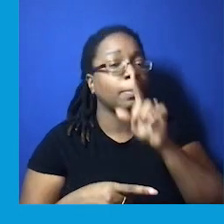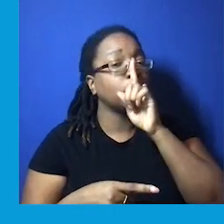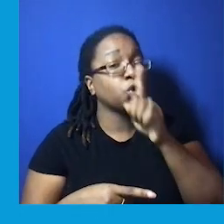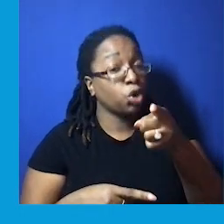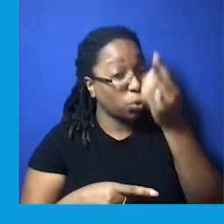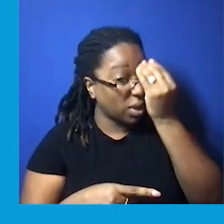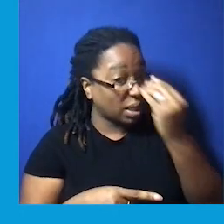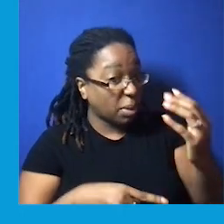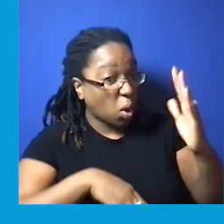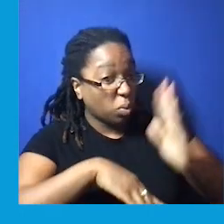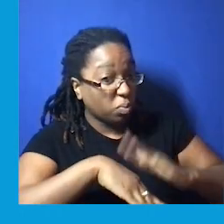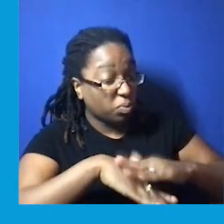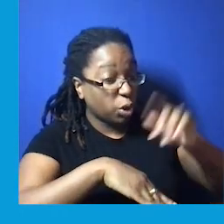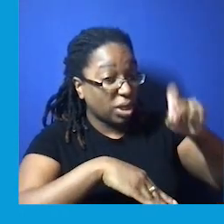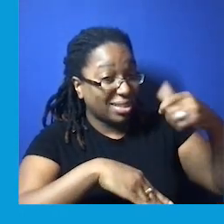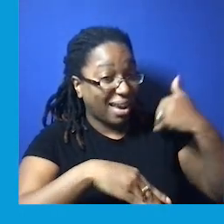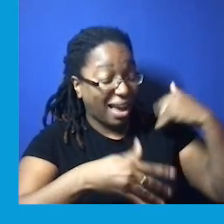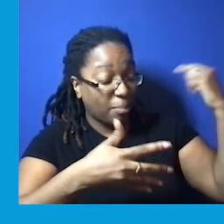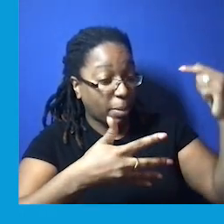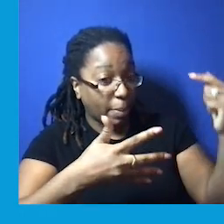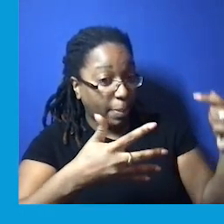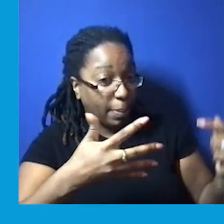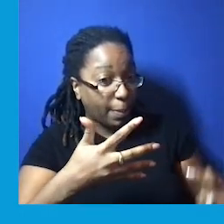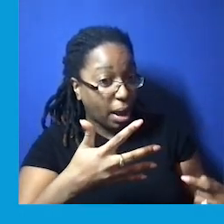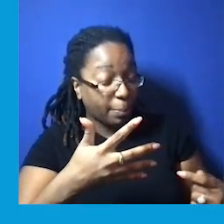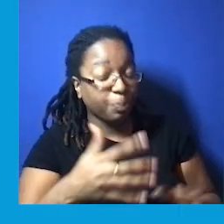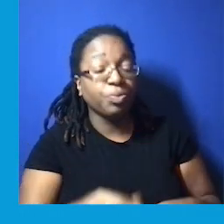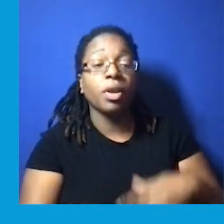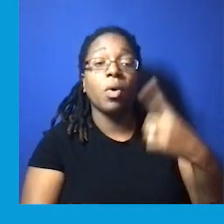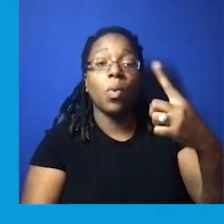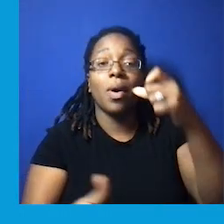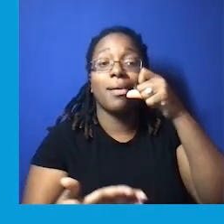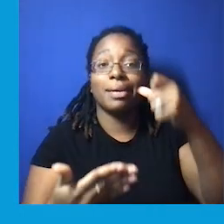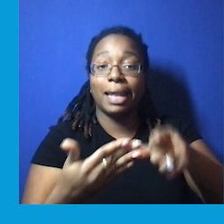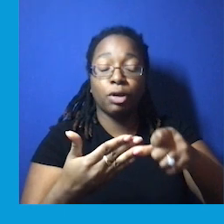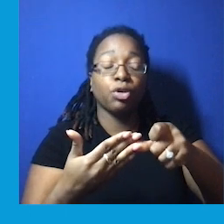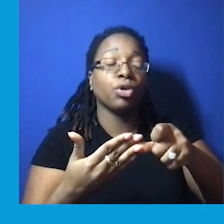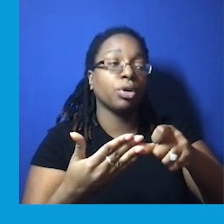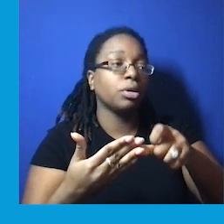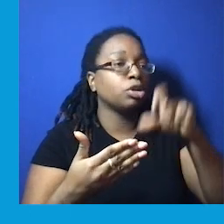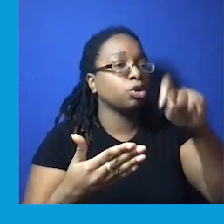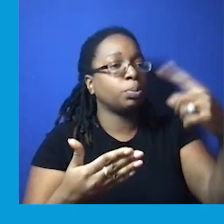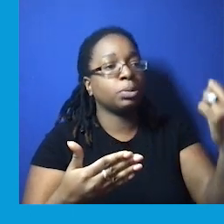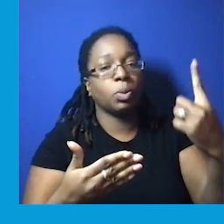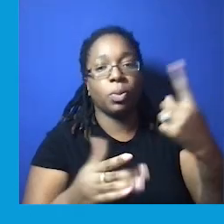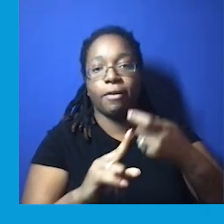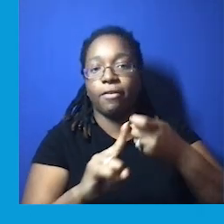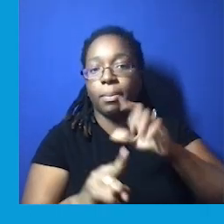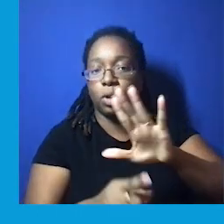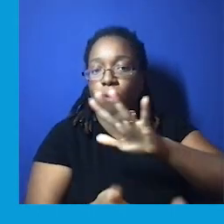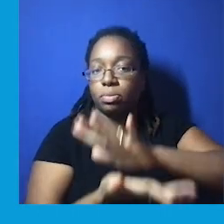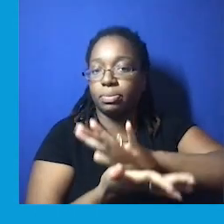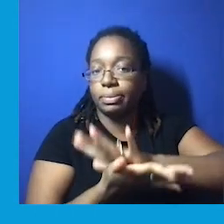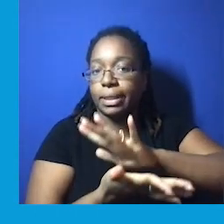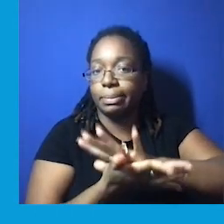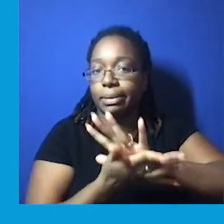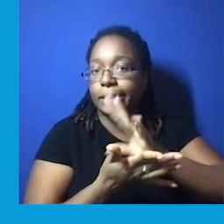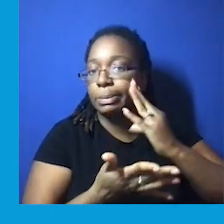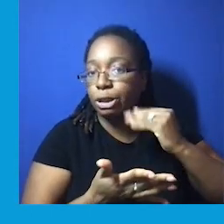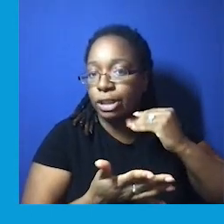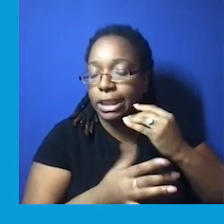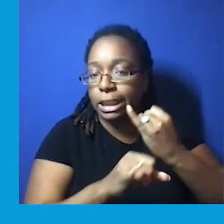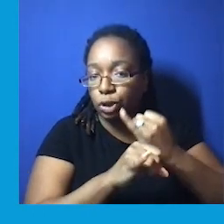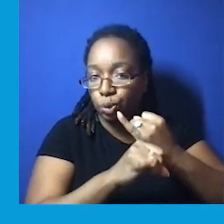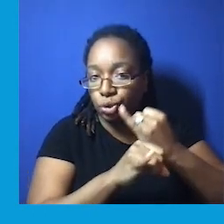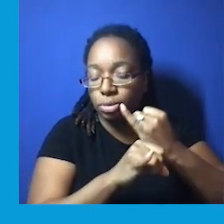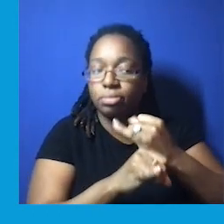writers. One letter writer must be somebody within your academic institution who